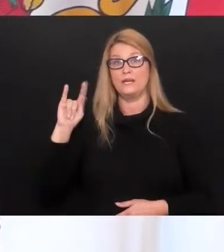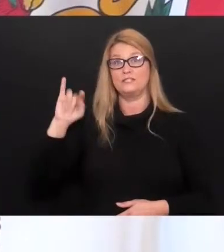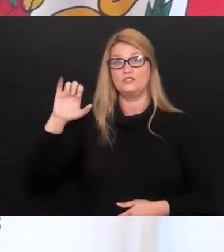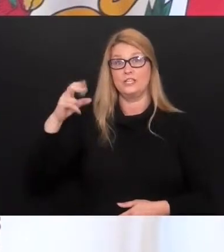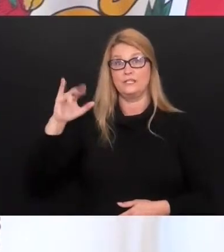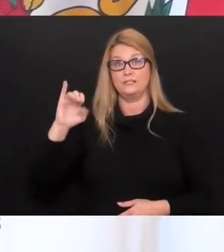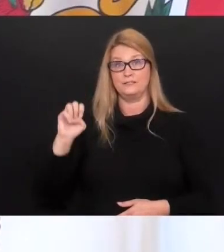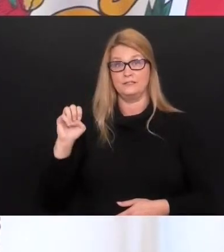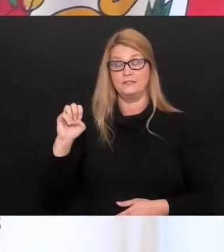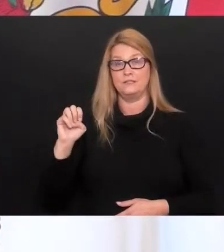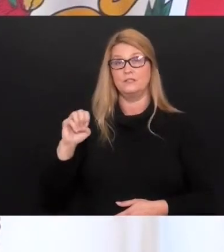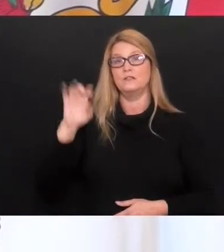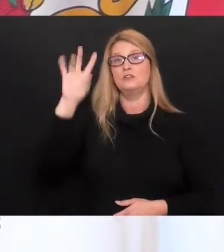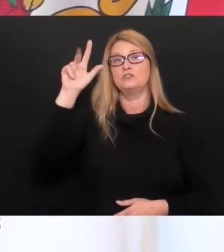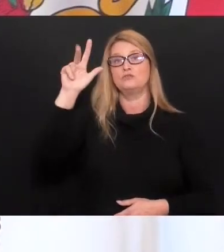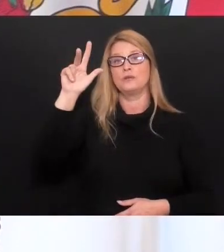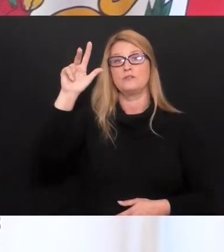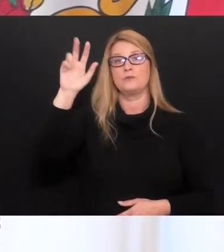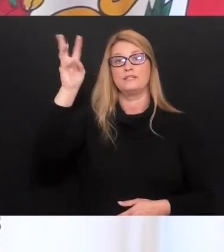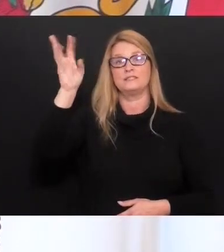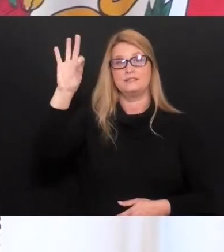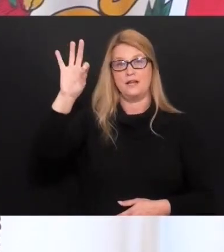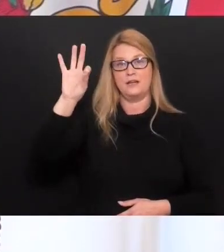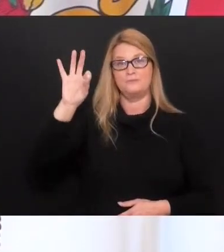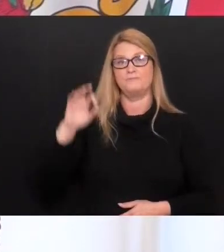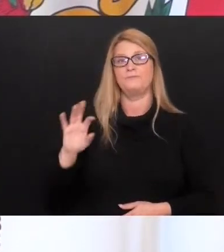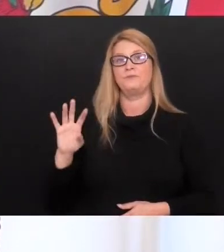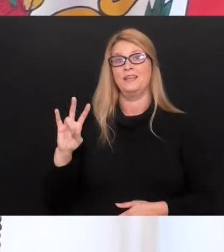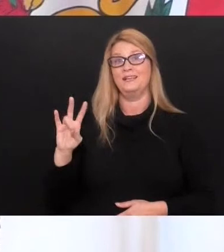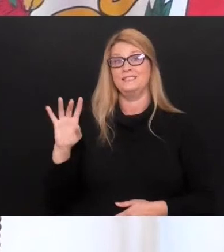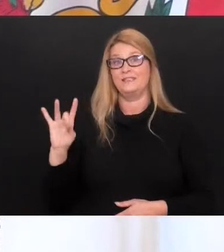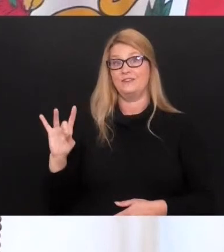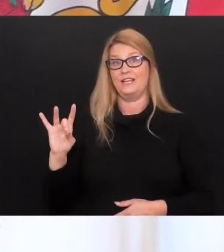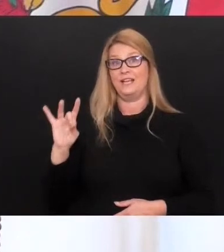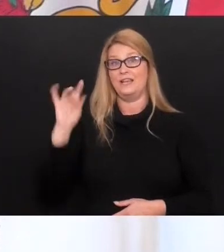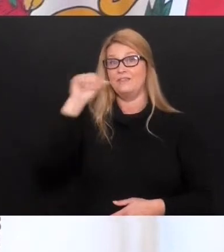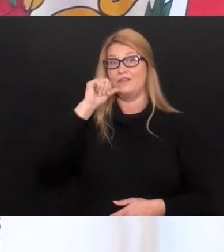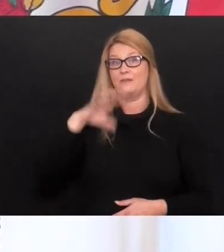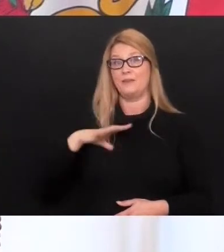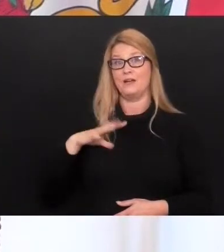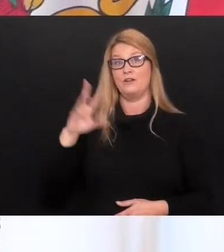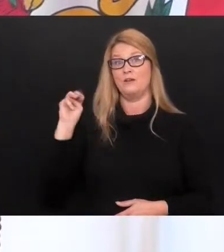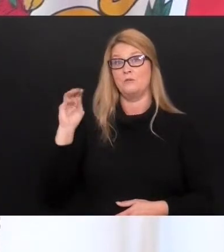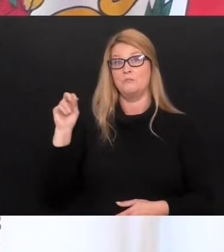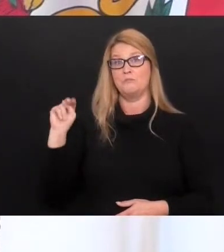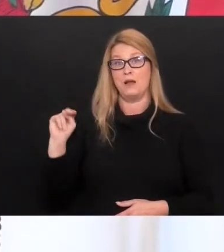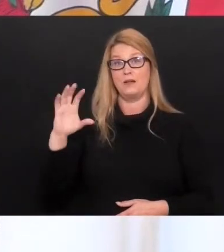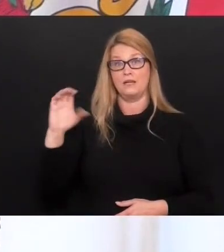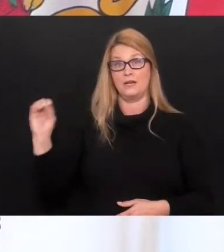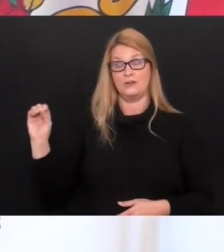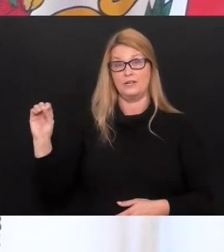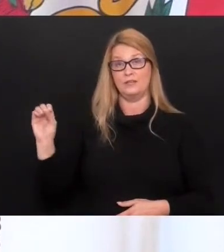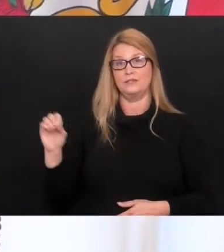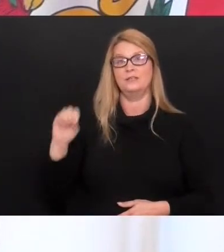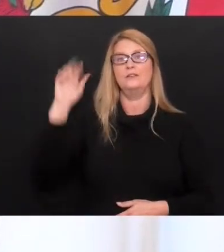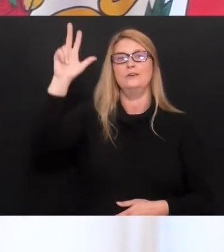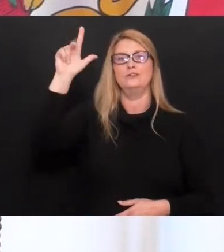County. Our 2,369th death, a 78-year-old female from Monongalia County.